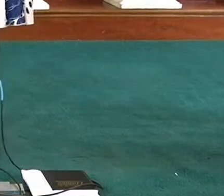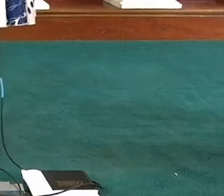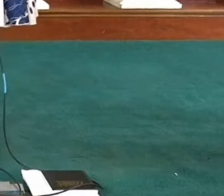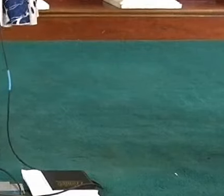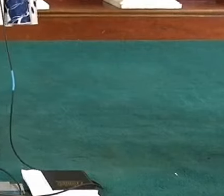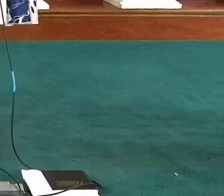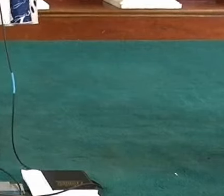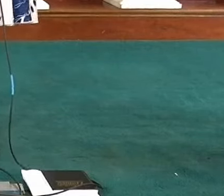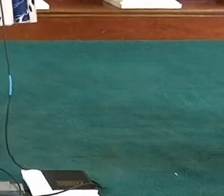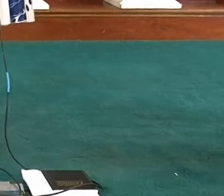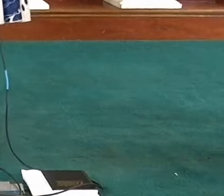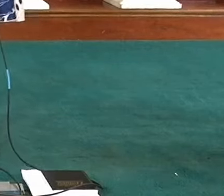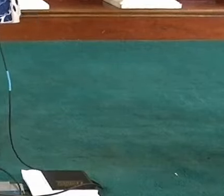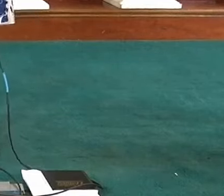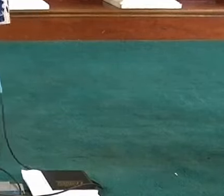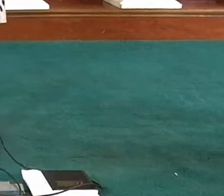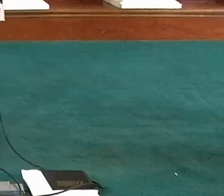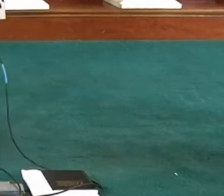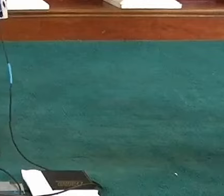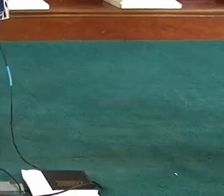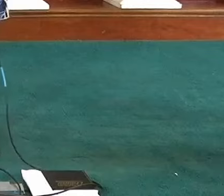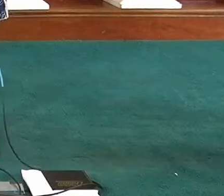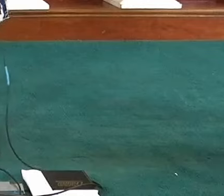achumanga uangase